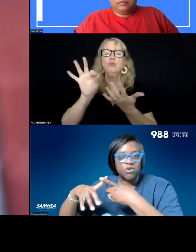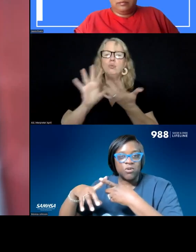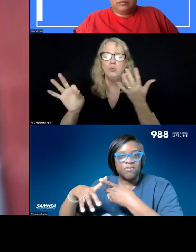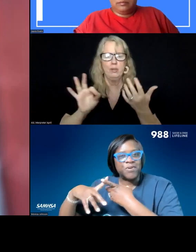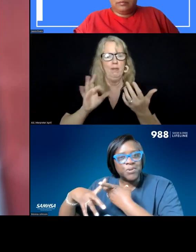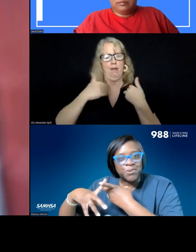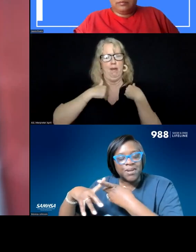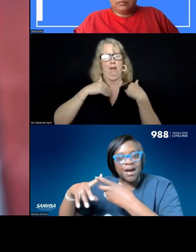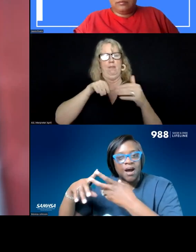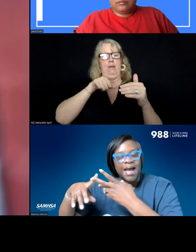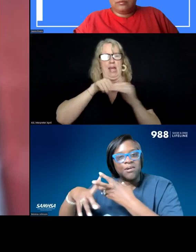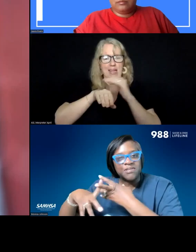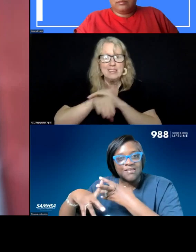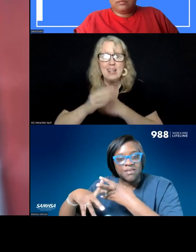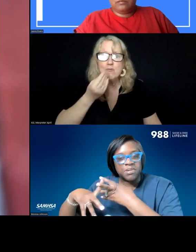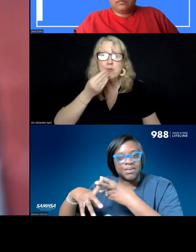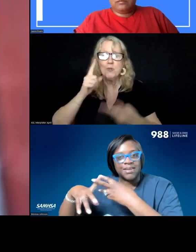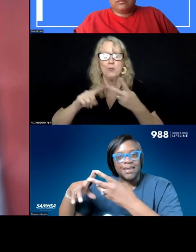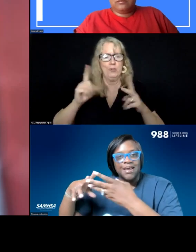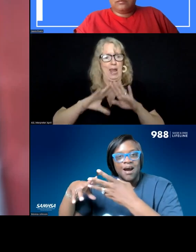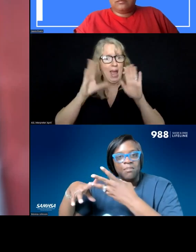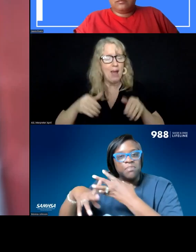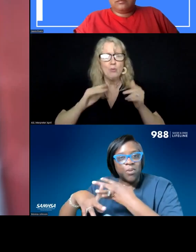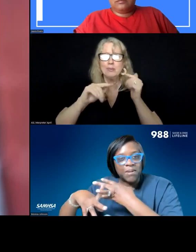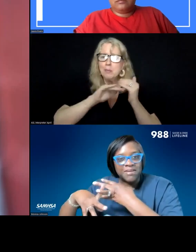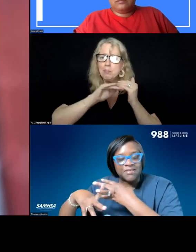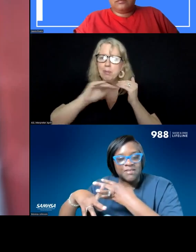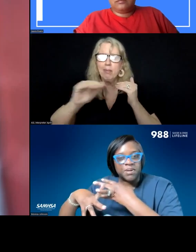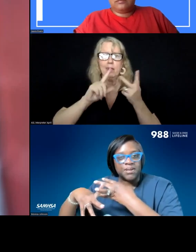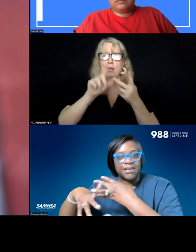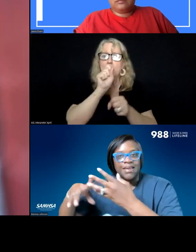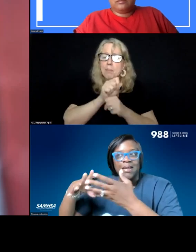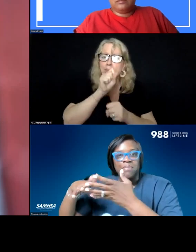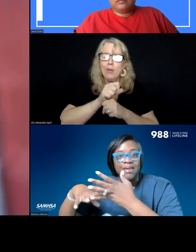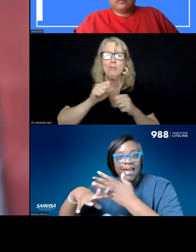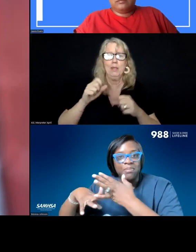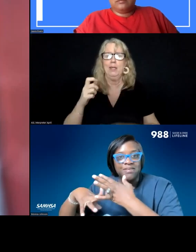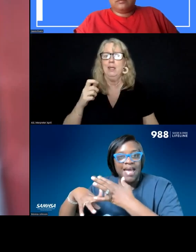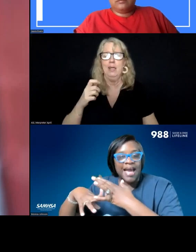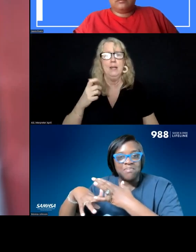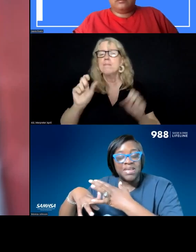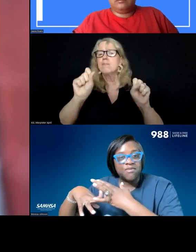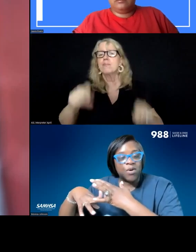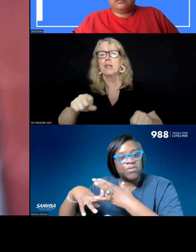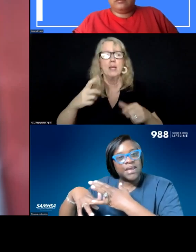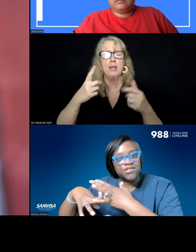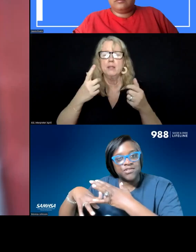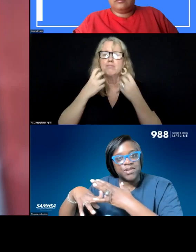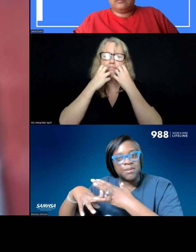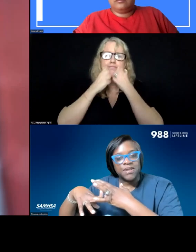access to food, housing stability, employment stability, being able to have